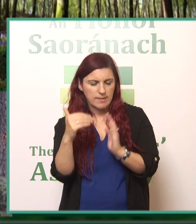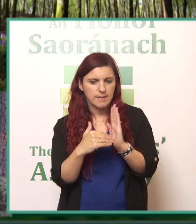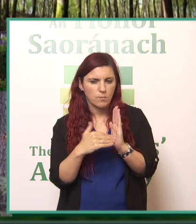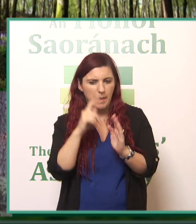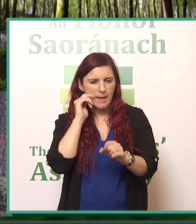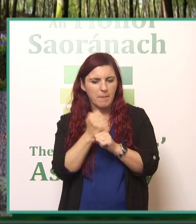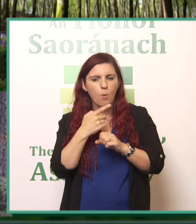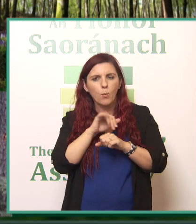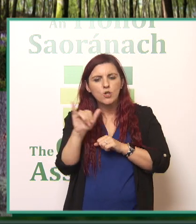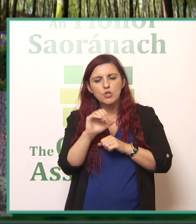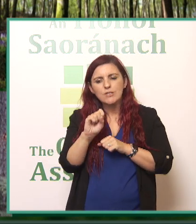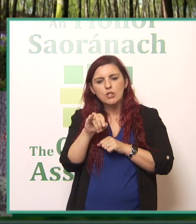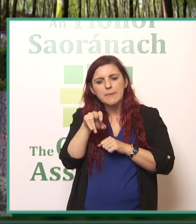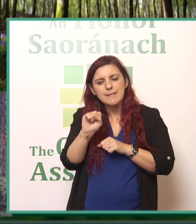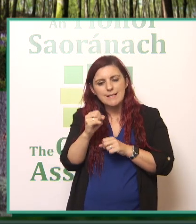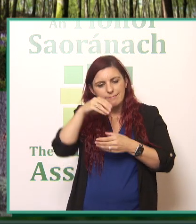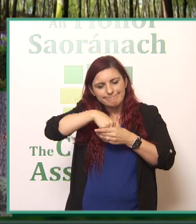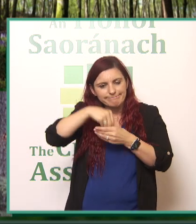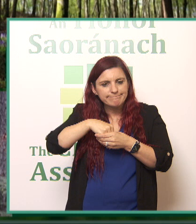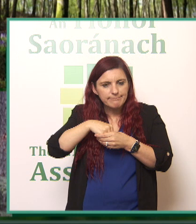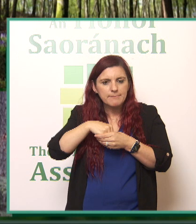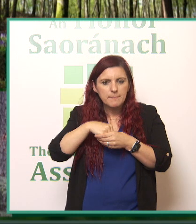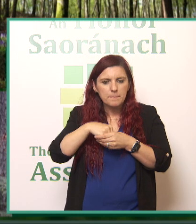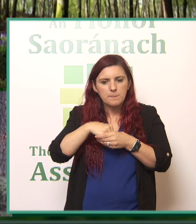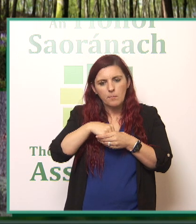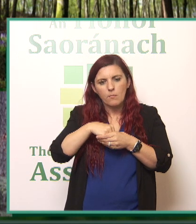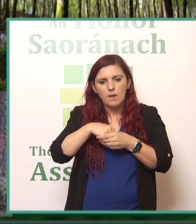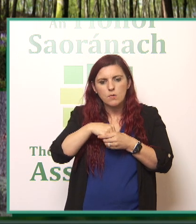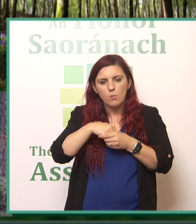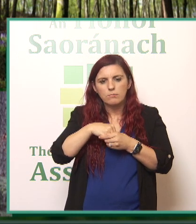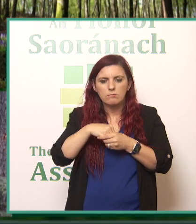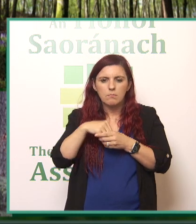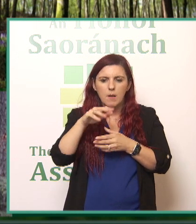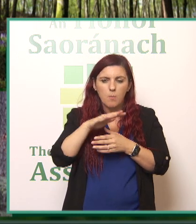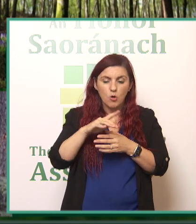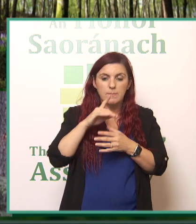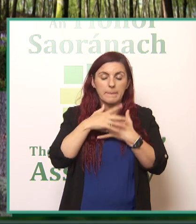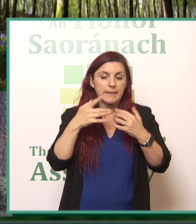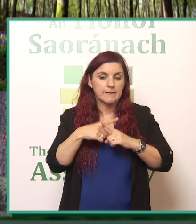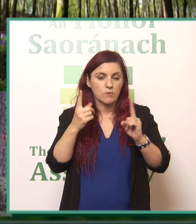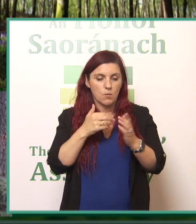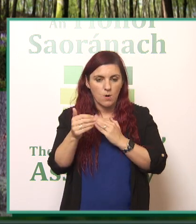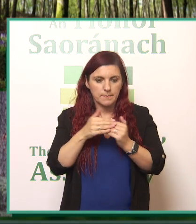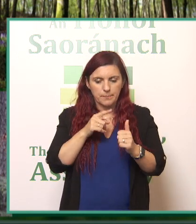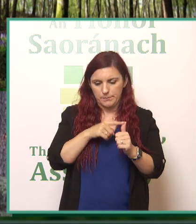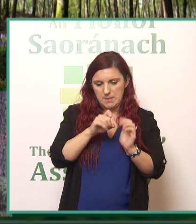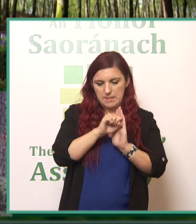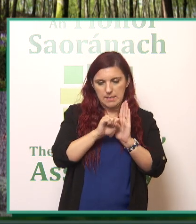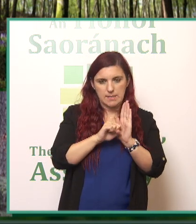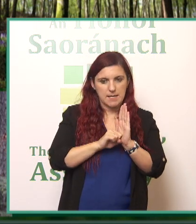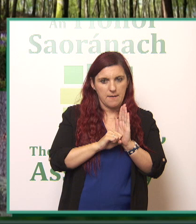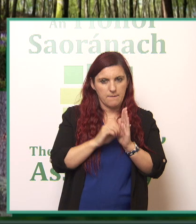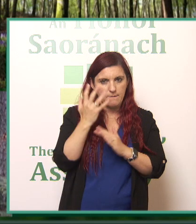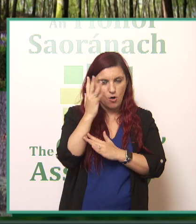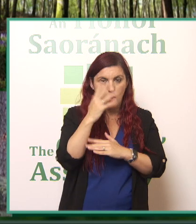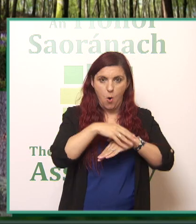species, composed of about 70% conifer. Where the main differences are, the state forests are more